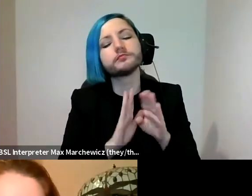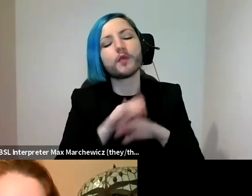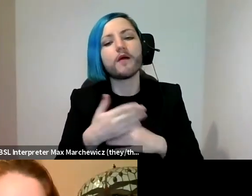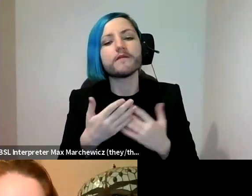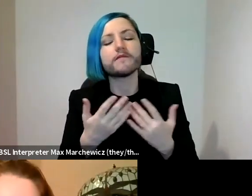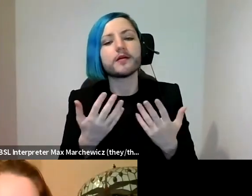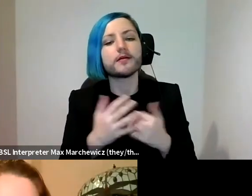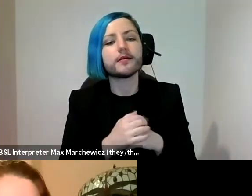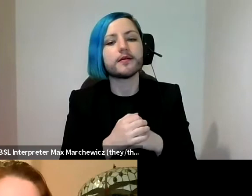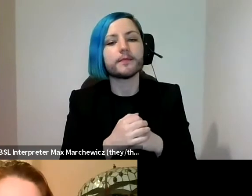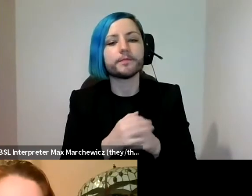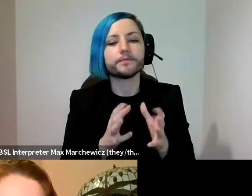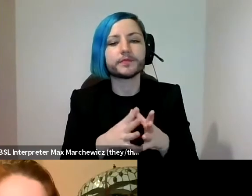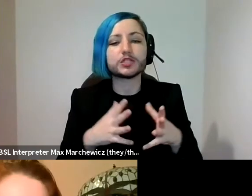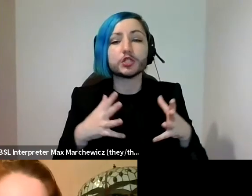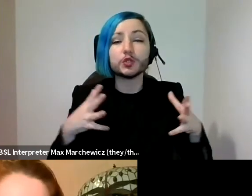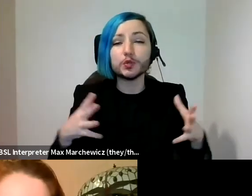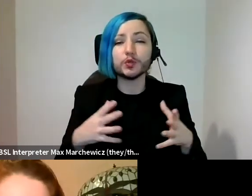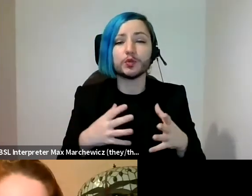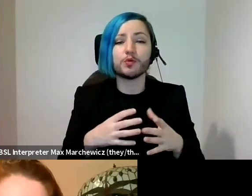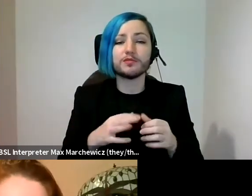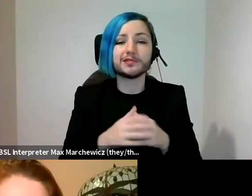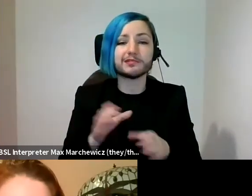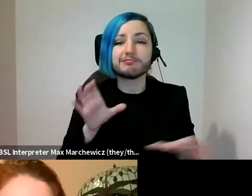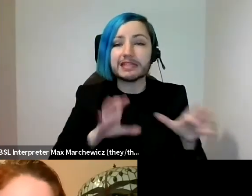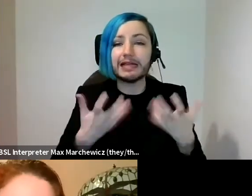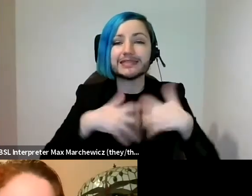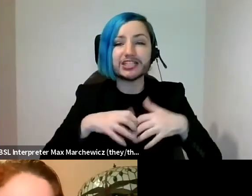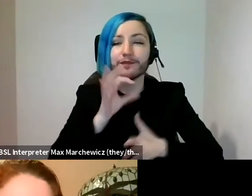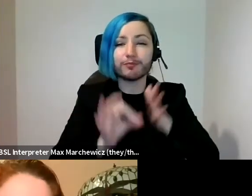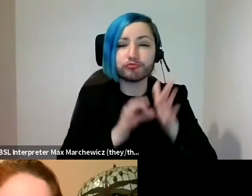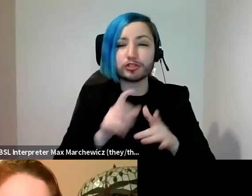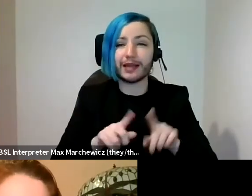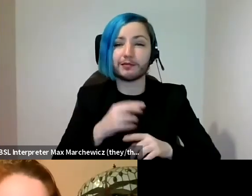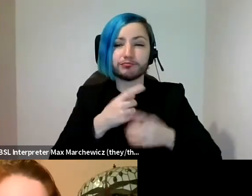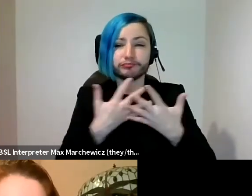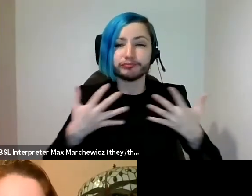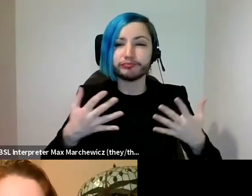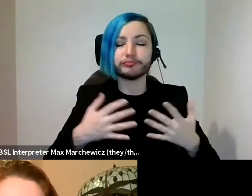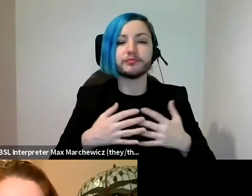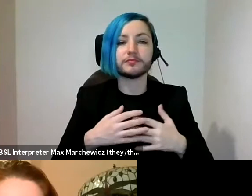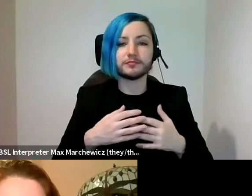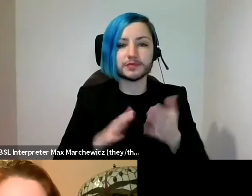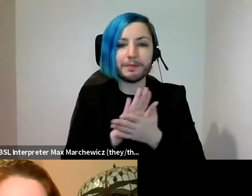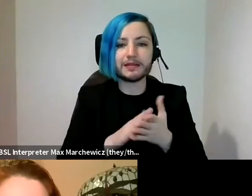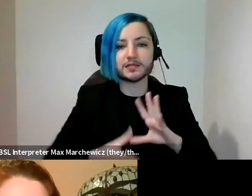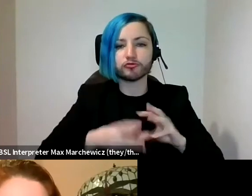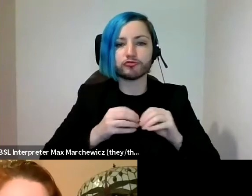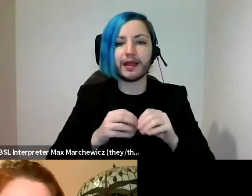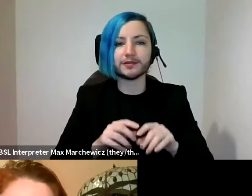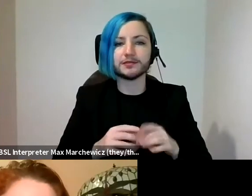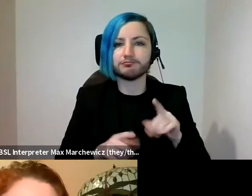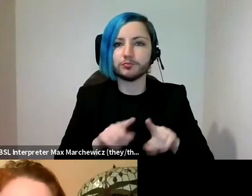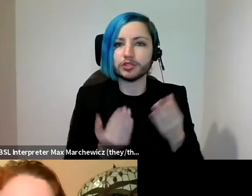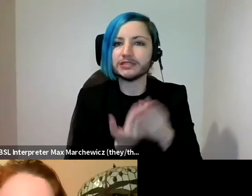how these huge multidisciplinary science and engineering projects prompt the development of new technologies that often get